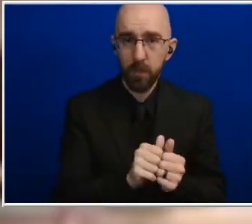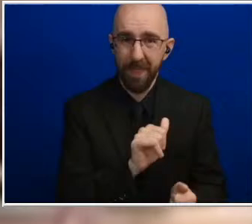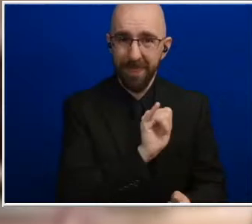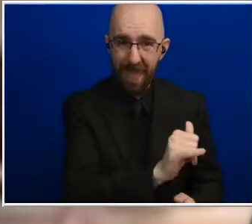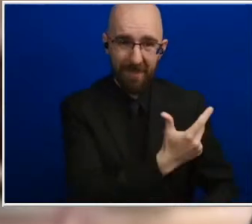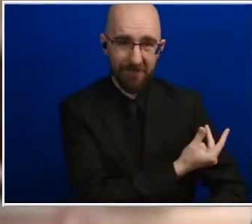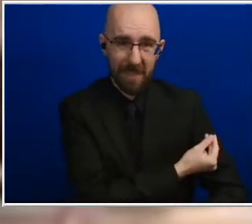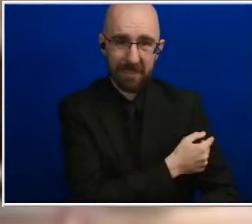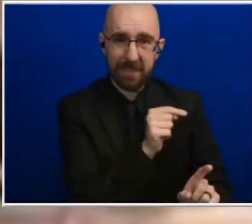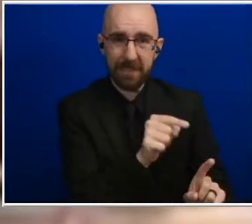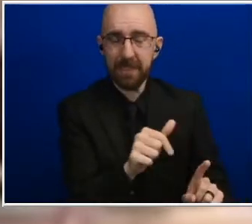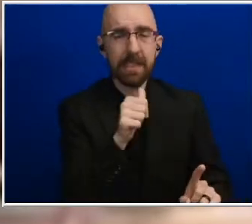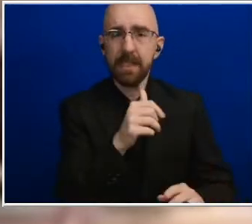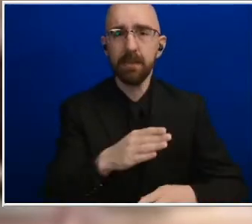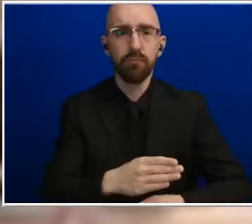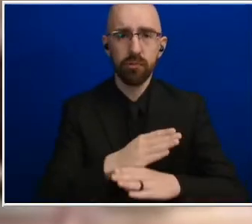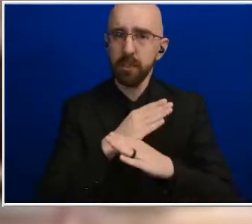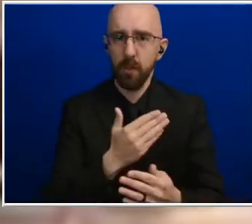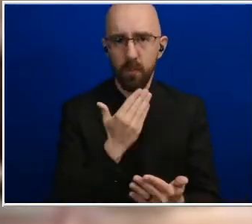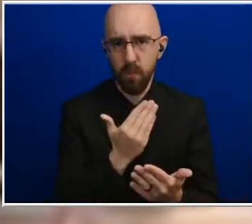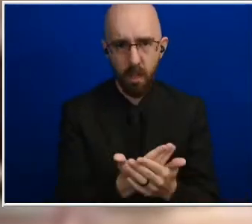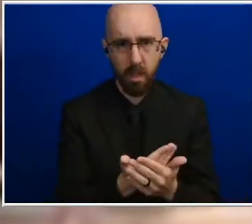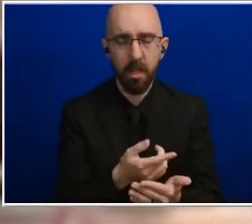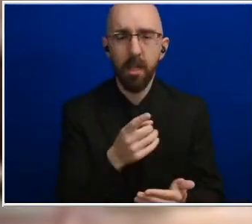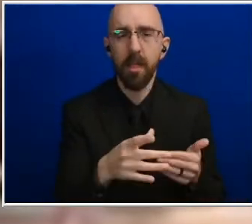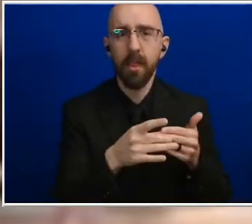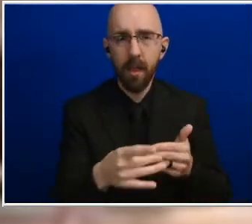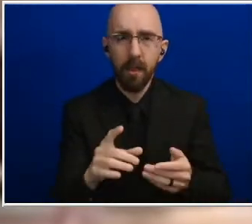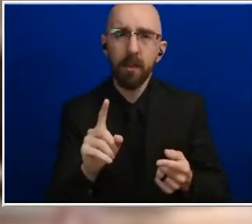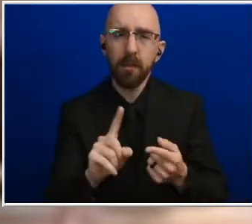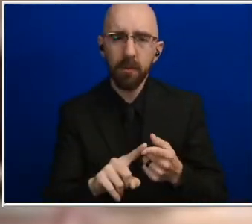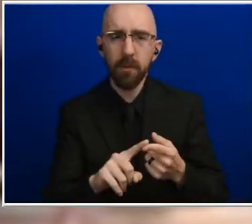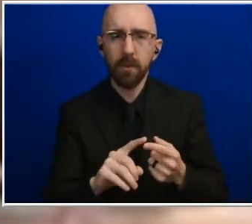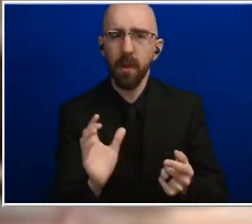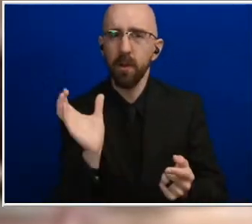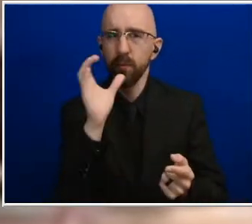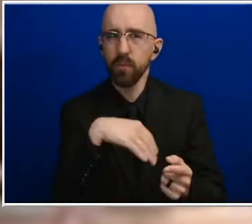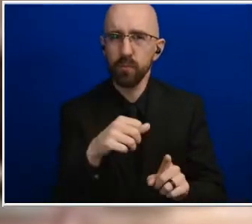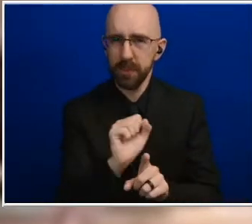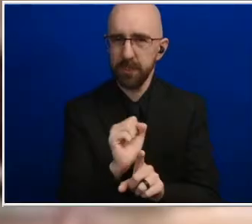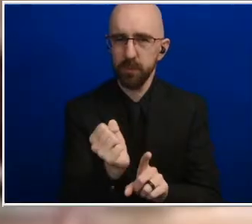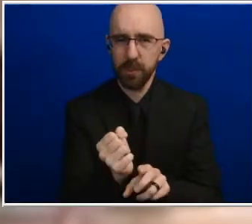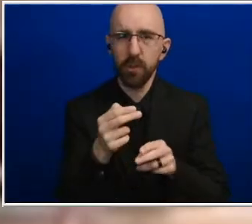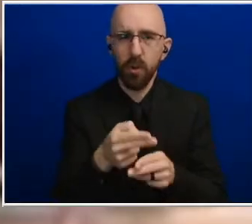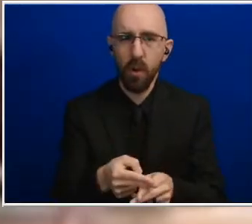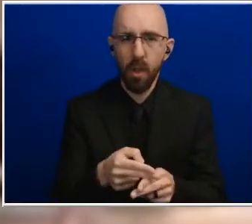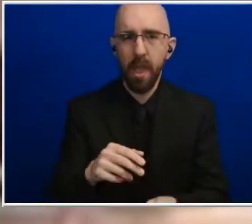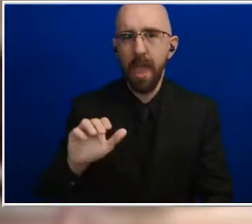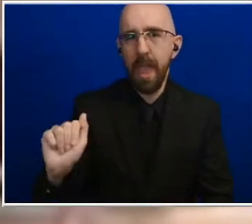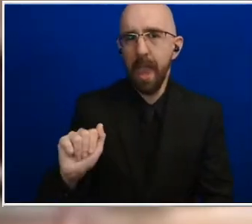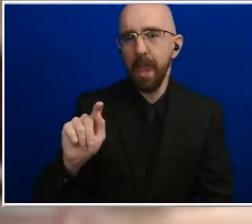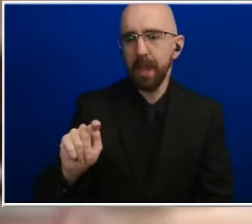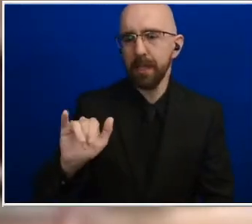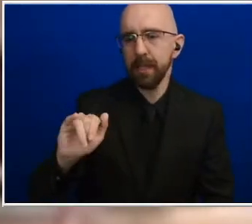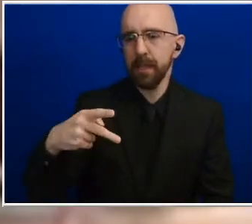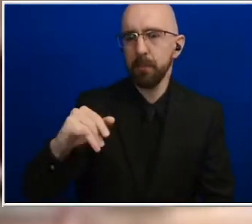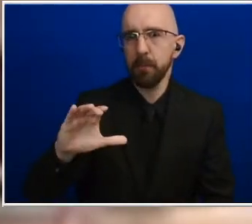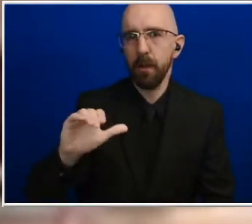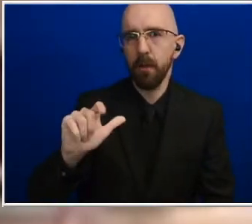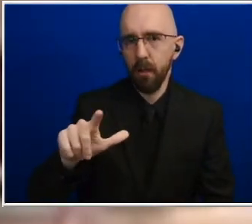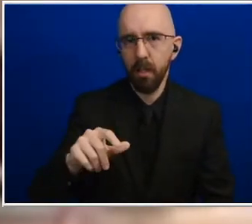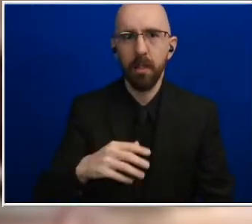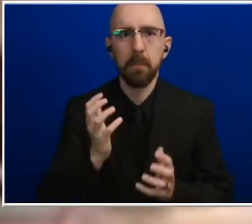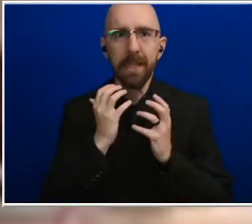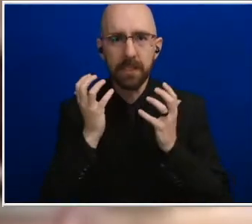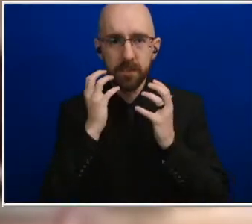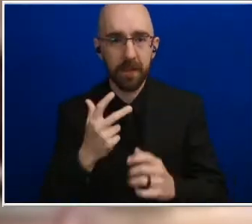it didn't protect very well and led to an unusual situation called atypical measles. The vaccine we've had